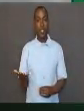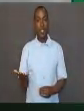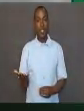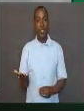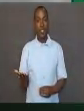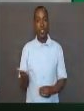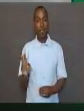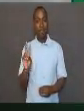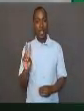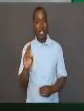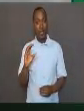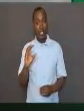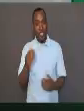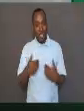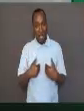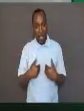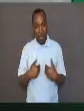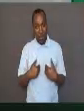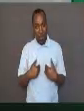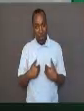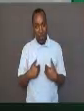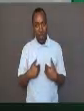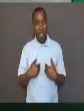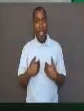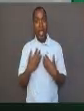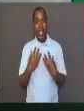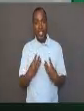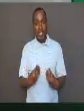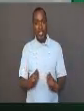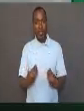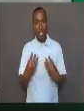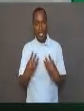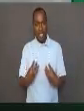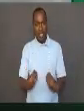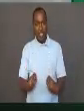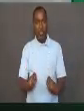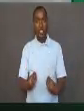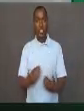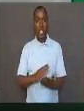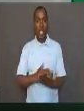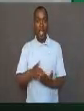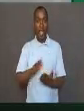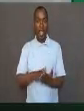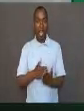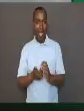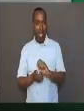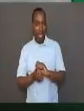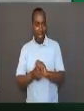contains vitamin C, a gradual fading of color will